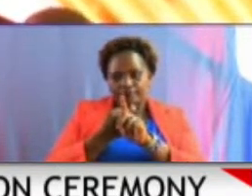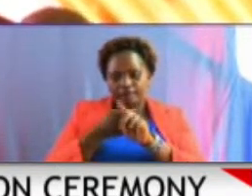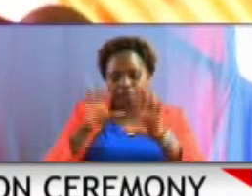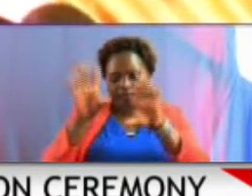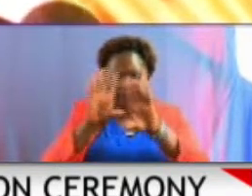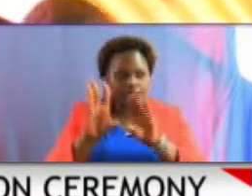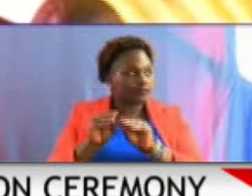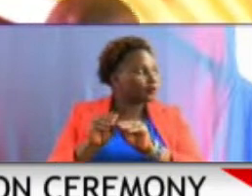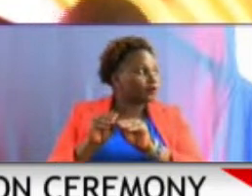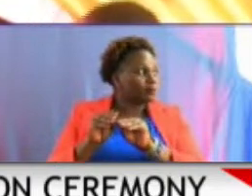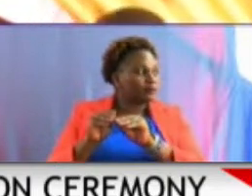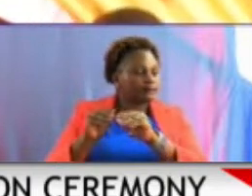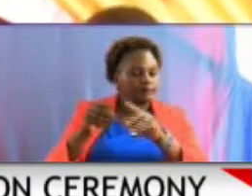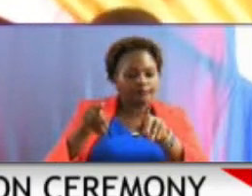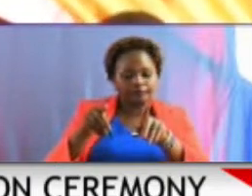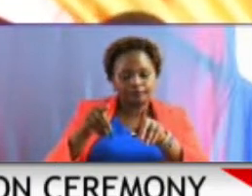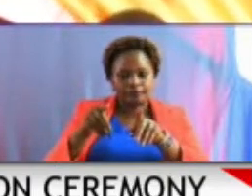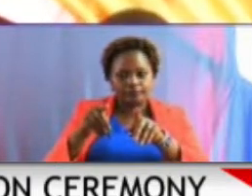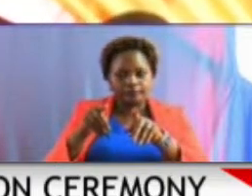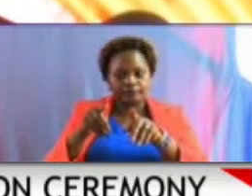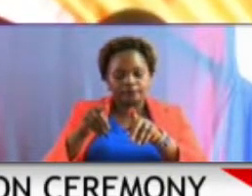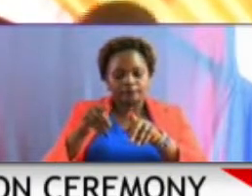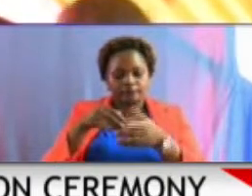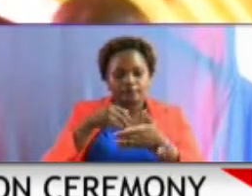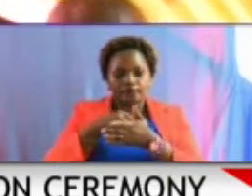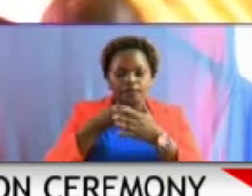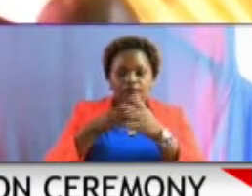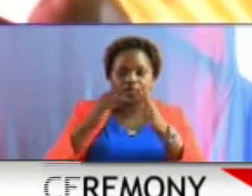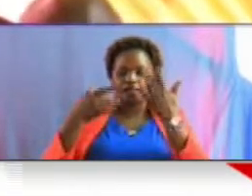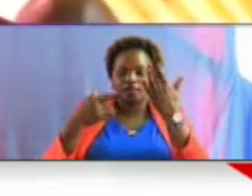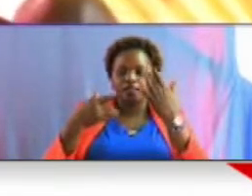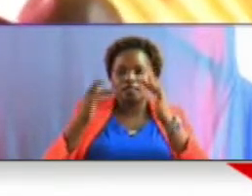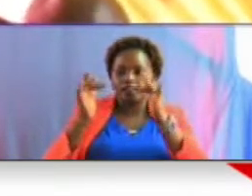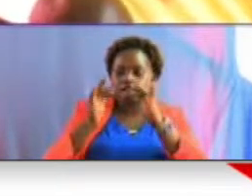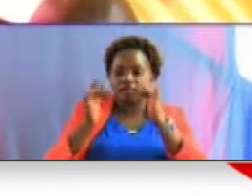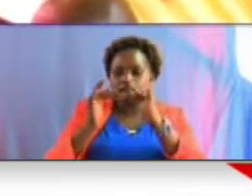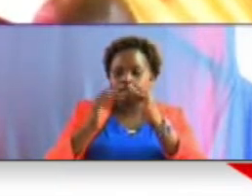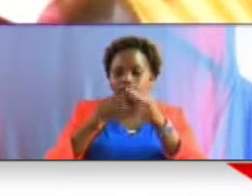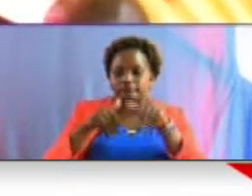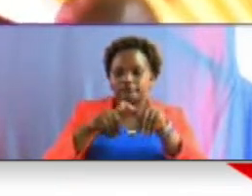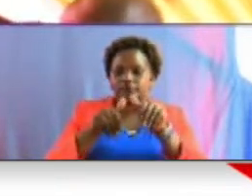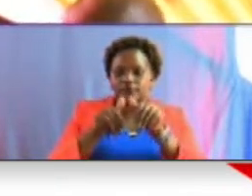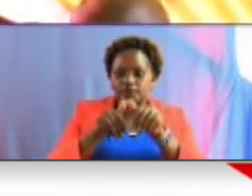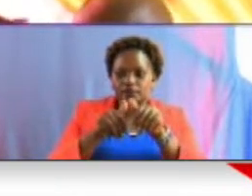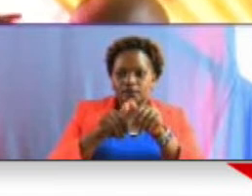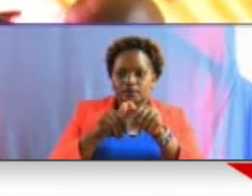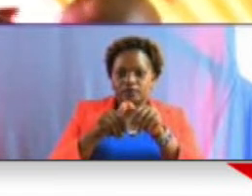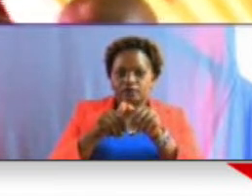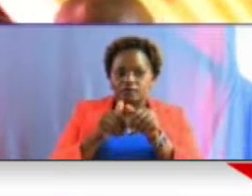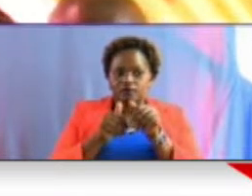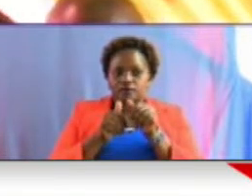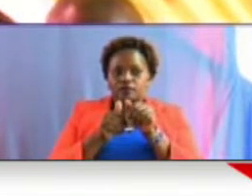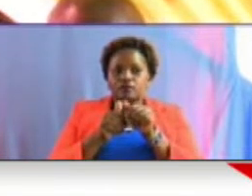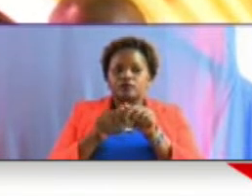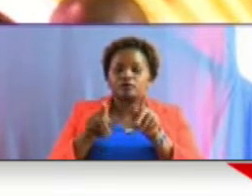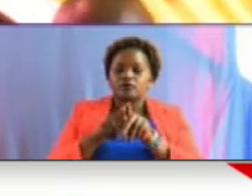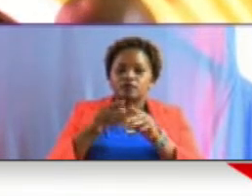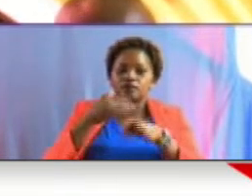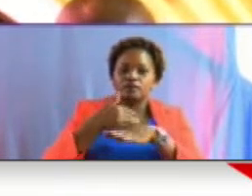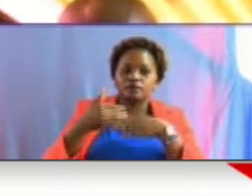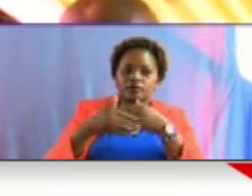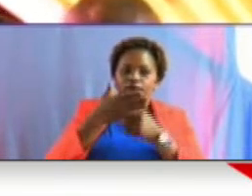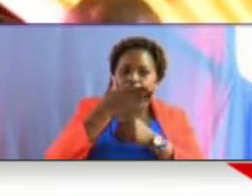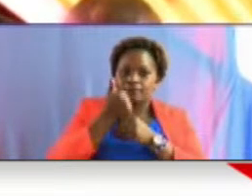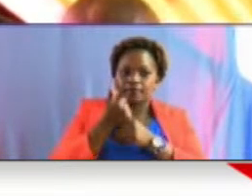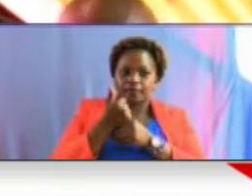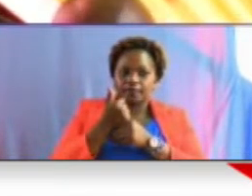system, has put in an internet protocol, telephony, and structured data